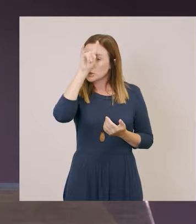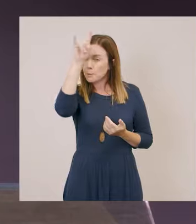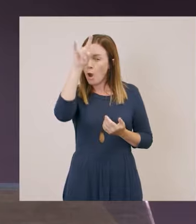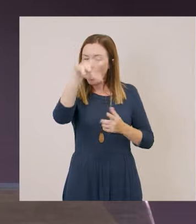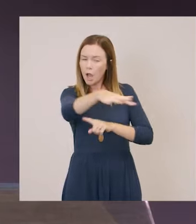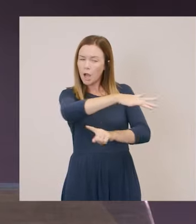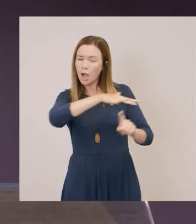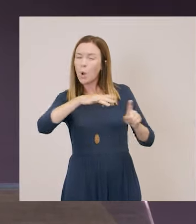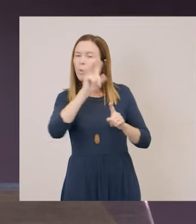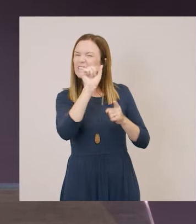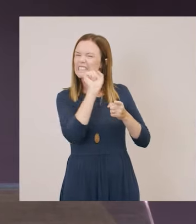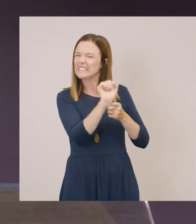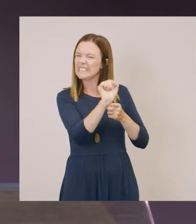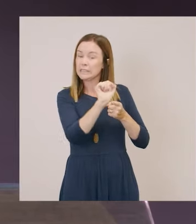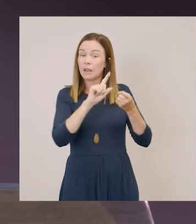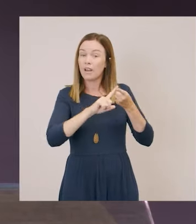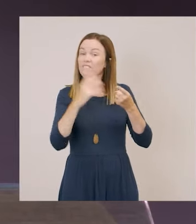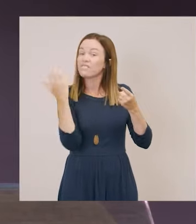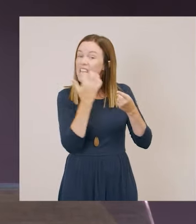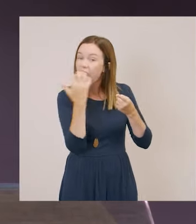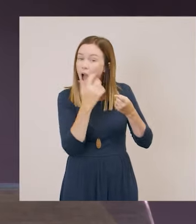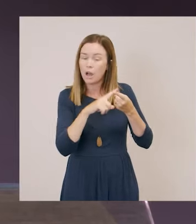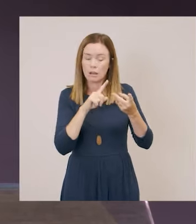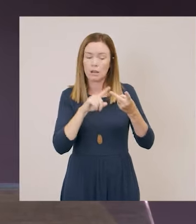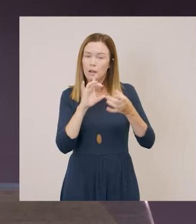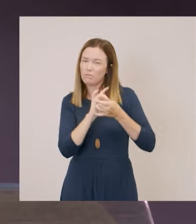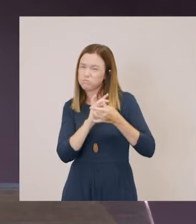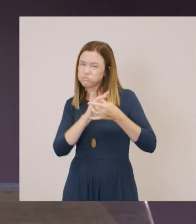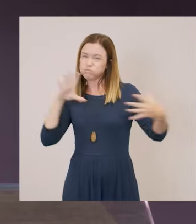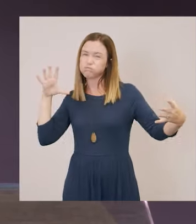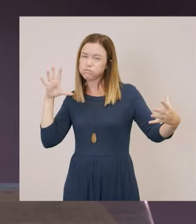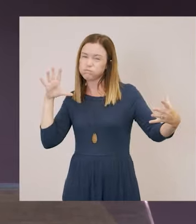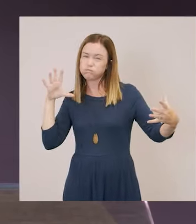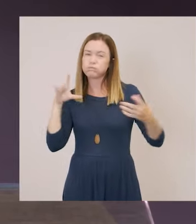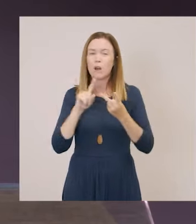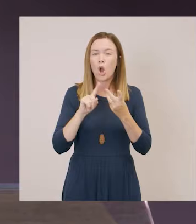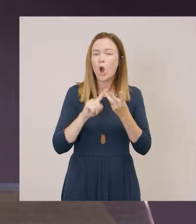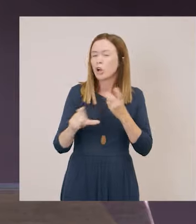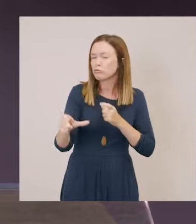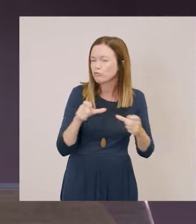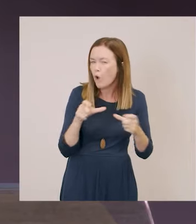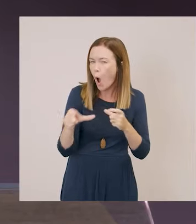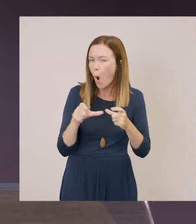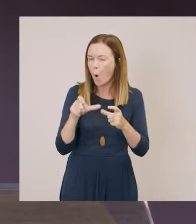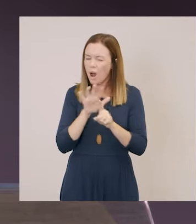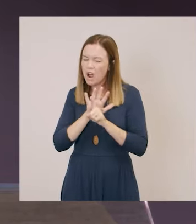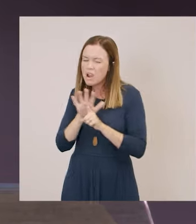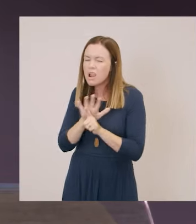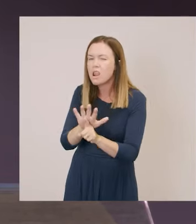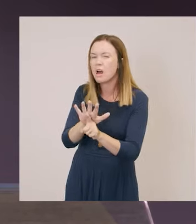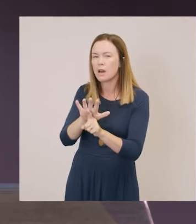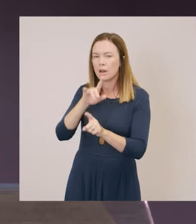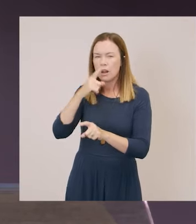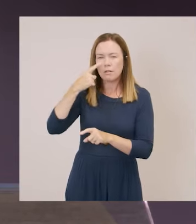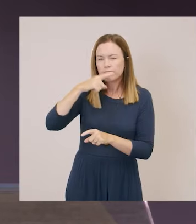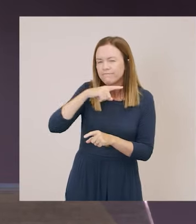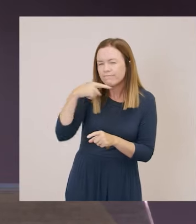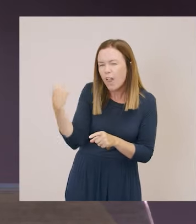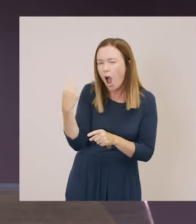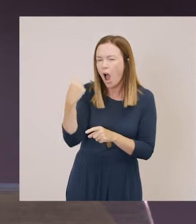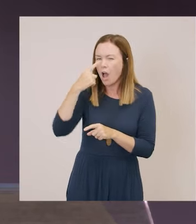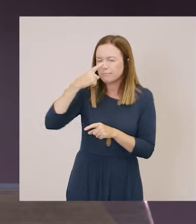demonic? Fear, disunity, control, manipulation, deception. Those